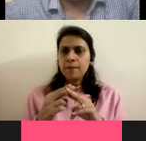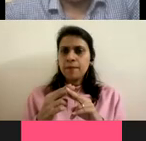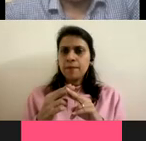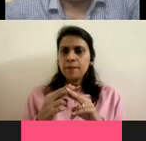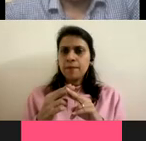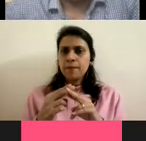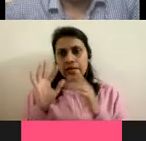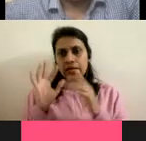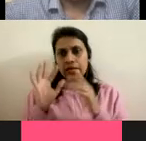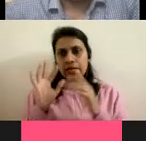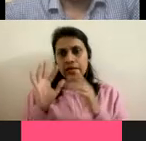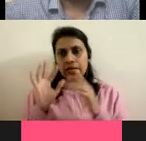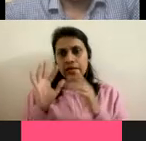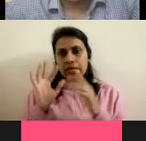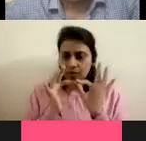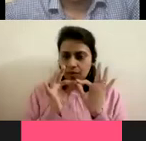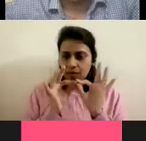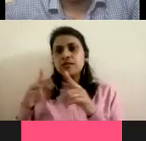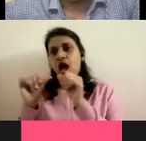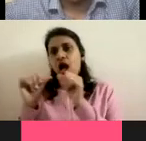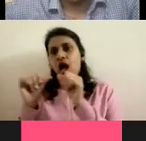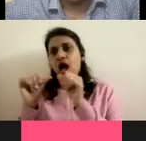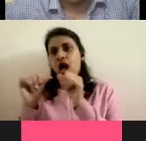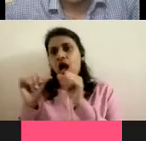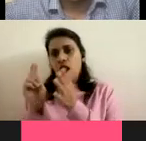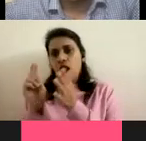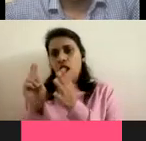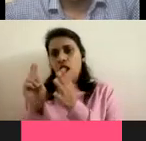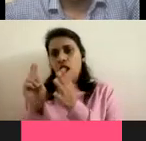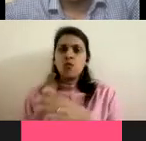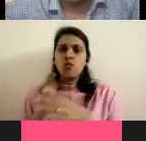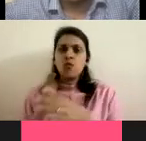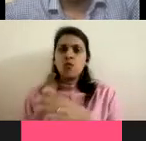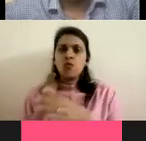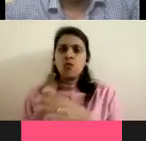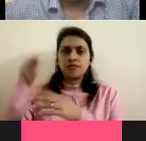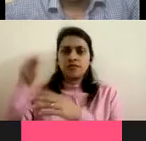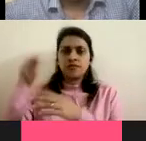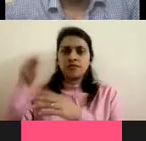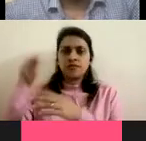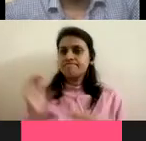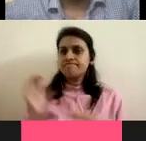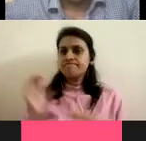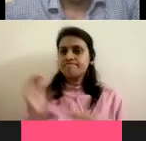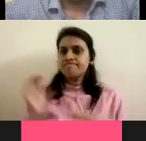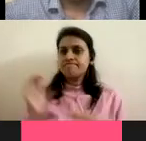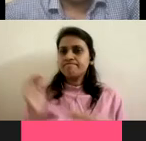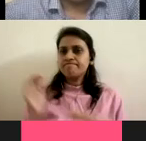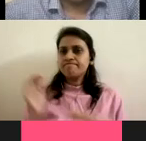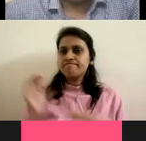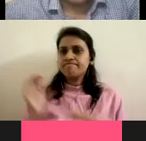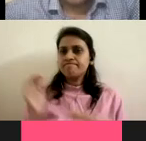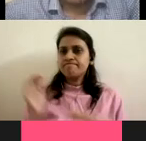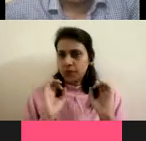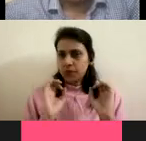room. Okay. So I can see no one has responded now. So at this moment,